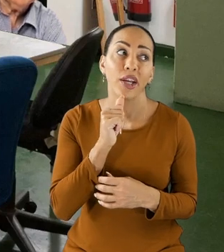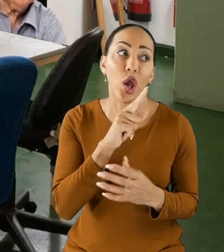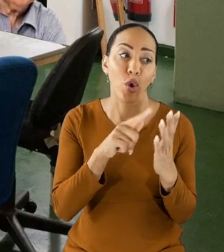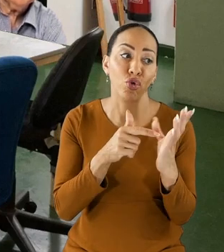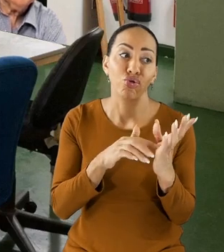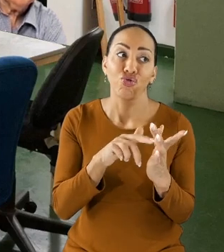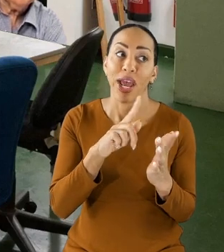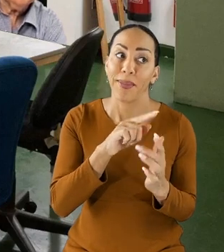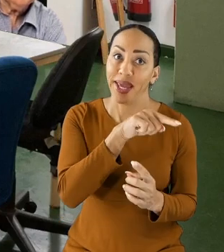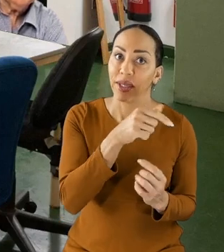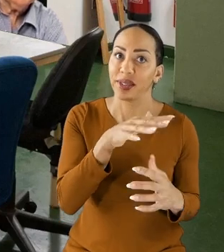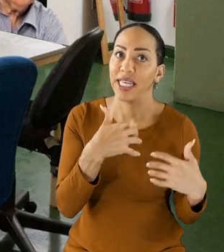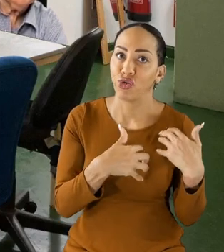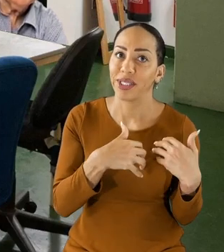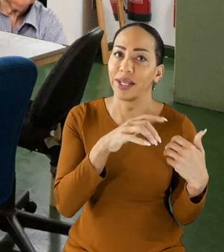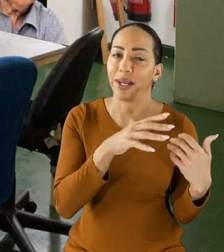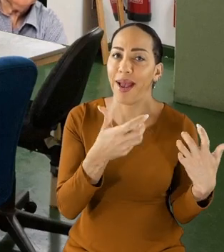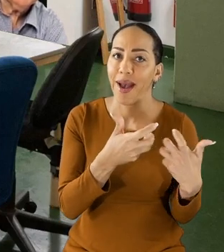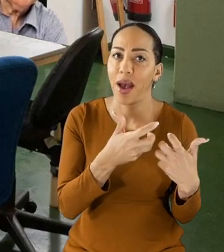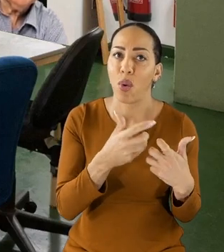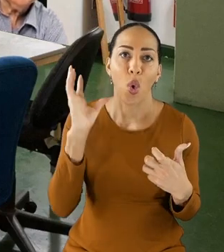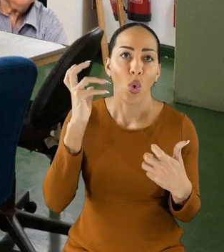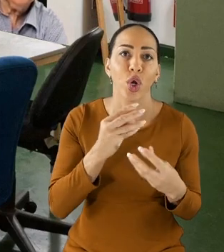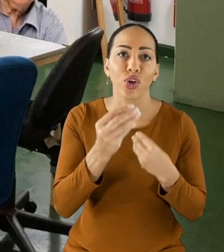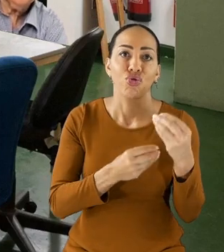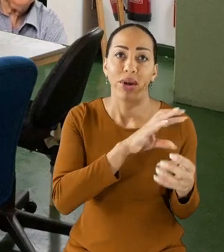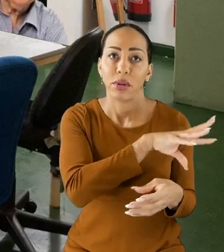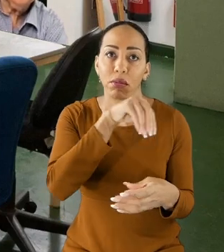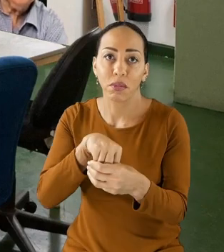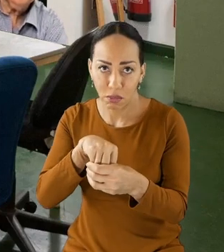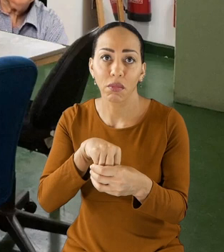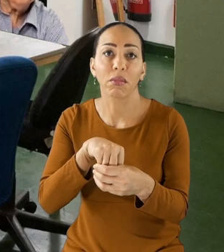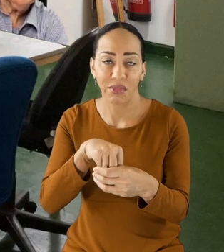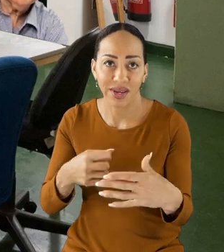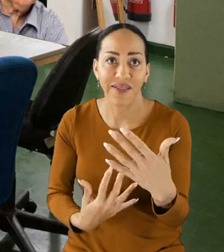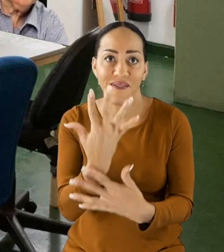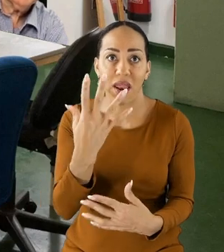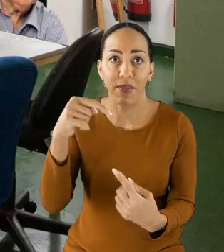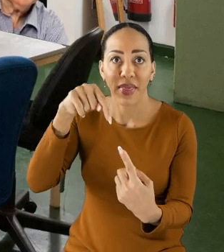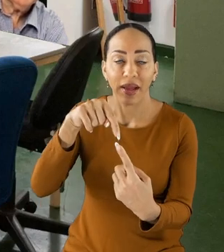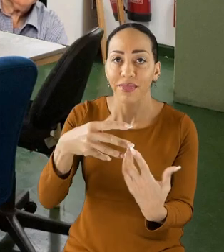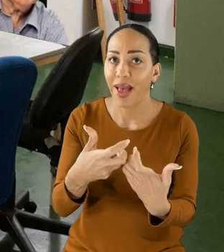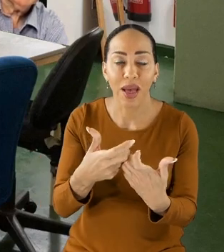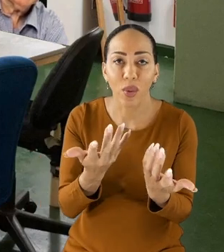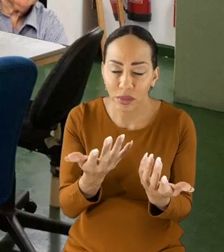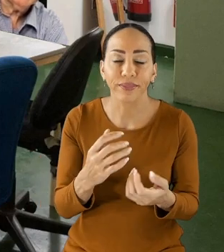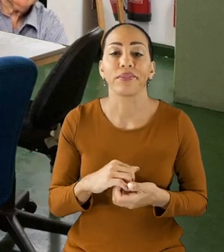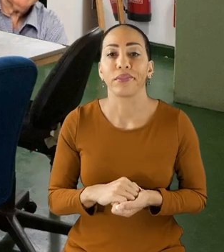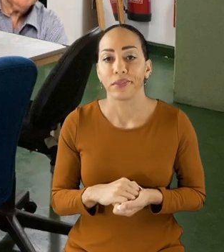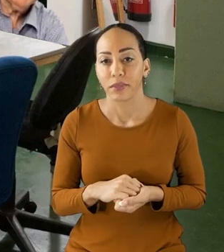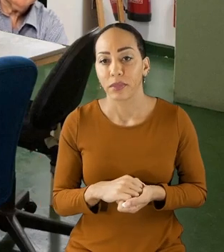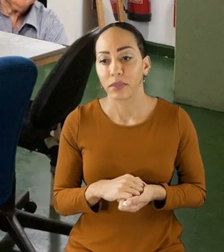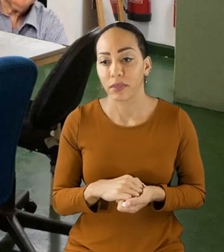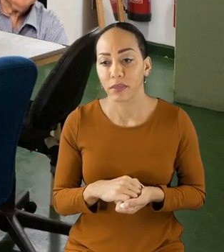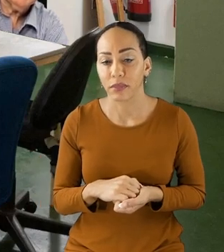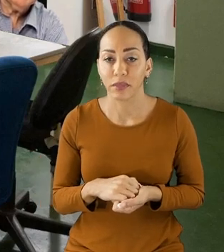is also very interested in, about audio description and how we develop that and use that, and how we probably can bring that in.